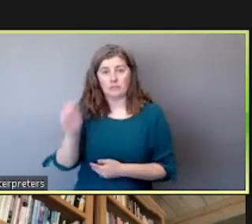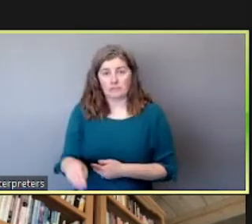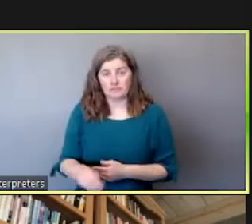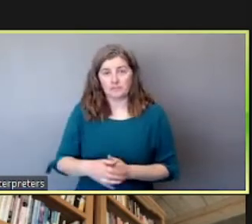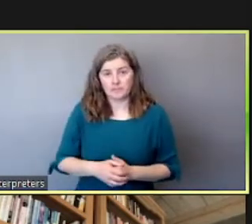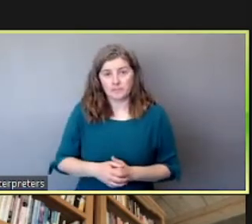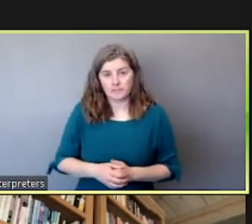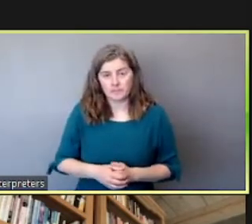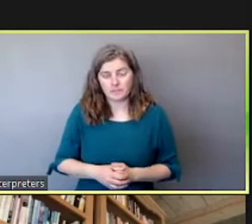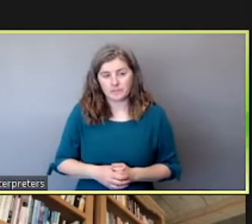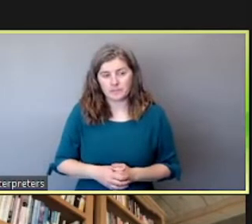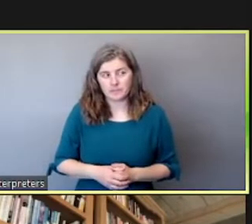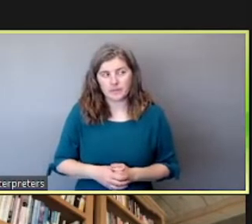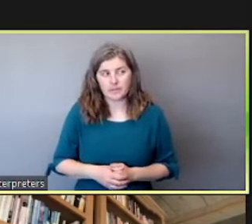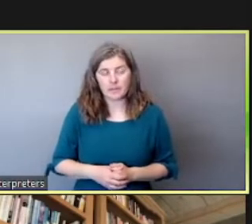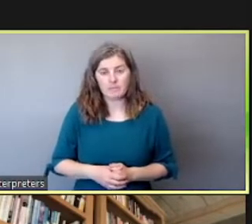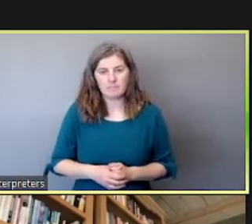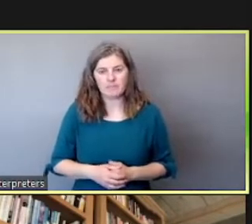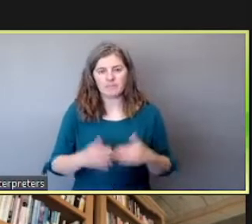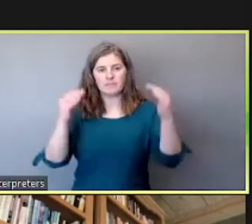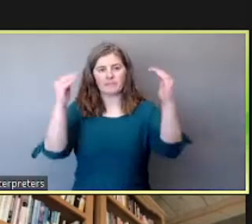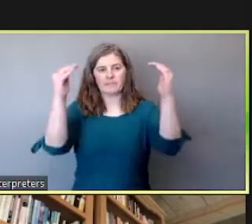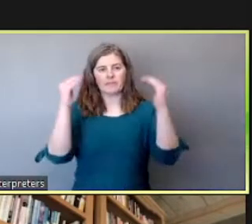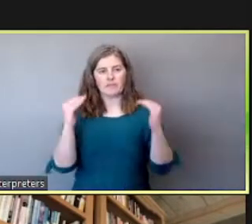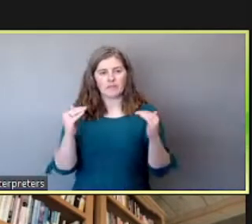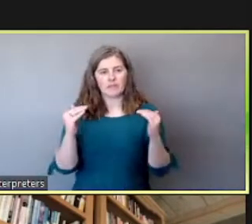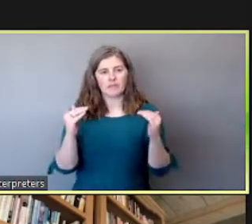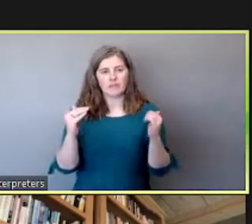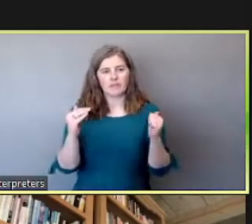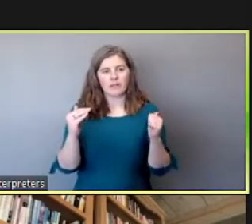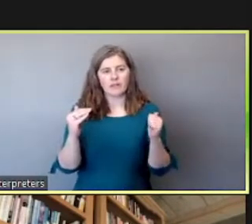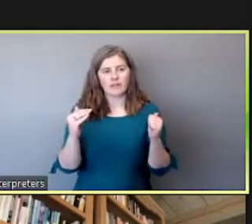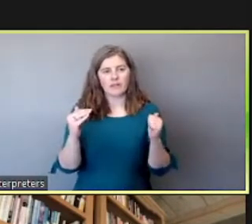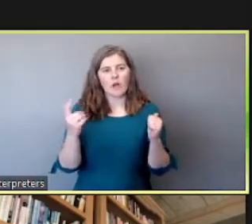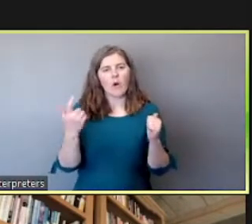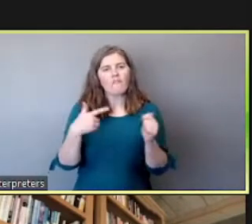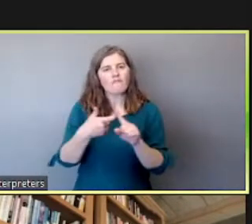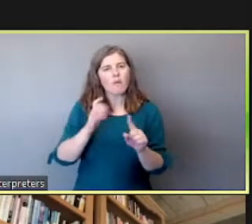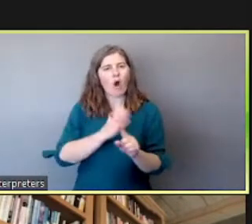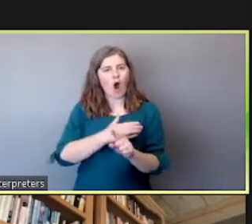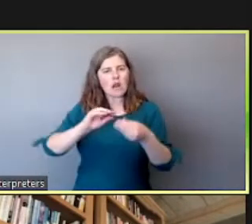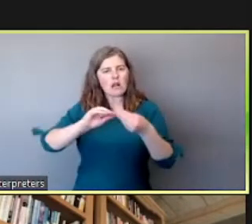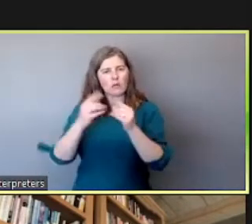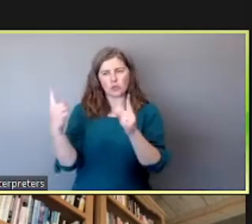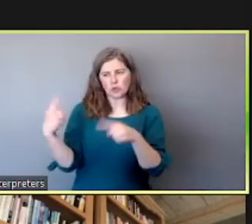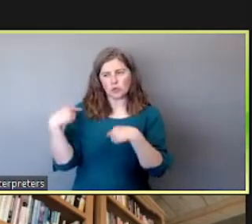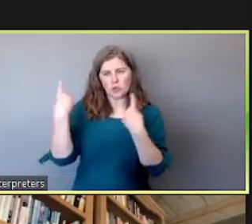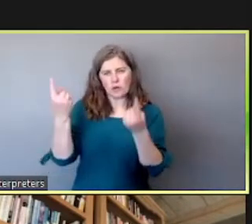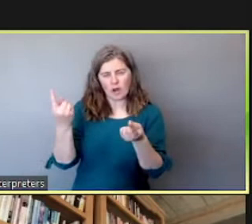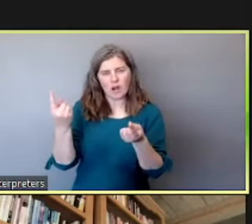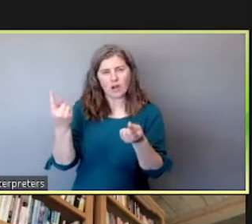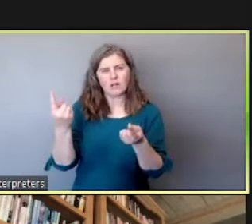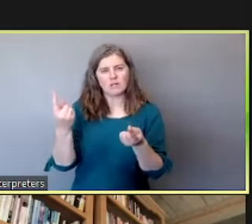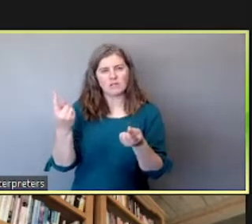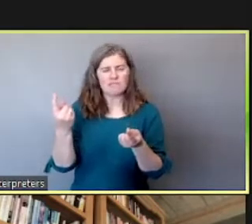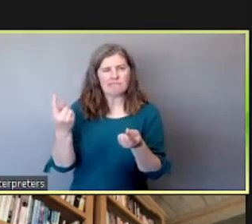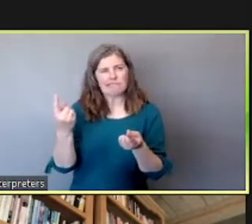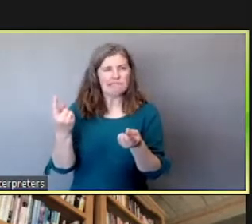I think we feel, based on our data so far, that there is